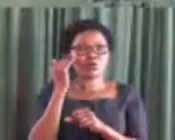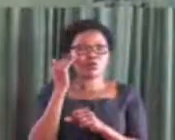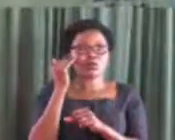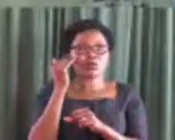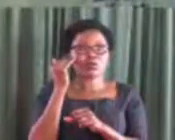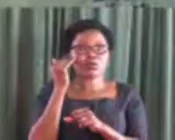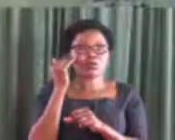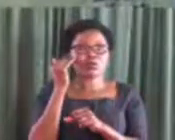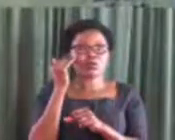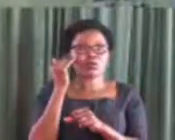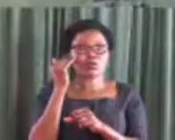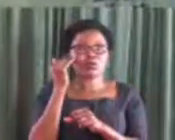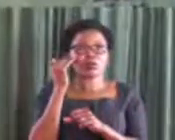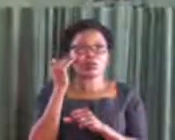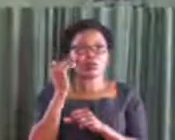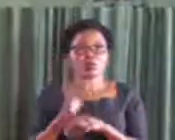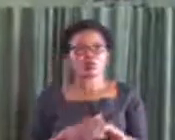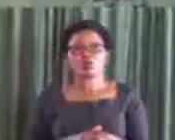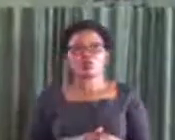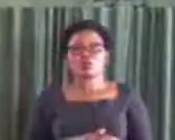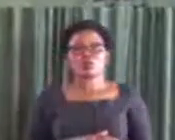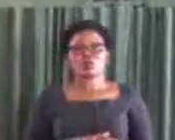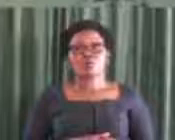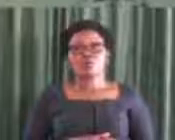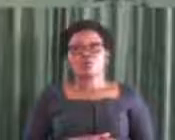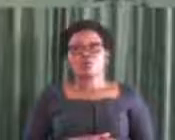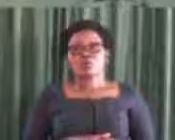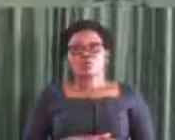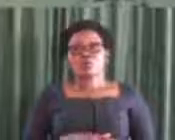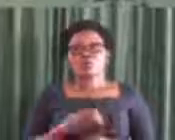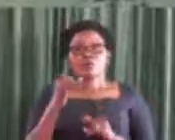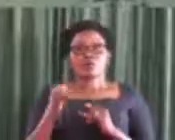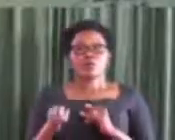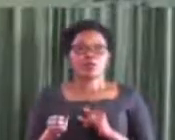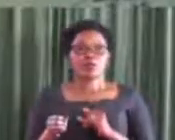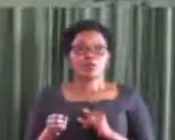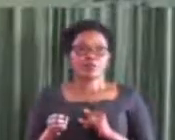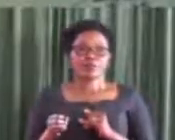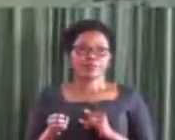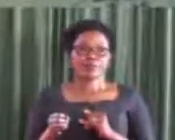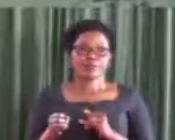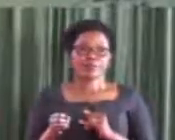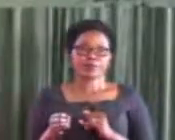a whole. All right. Yeah. Finally, my lord,